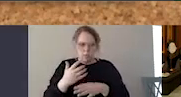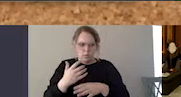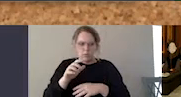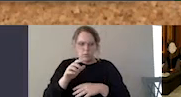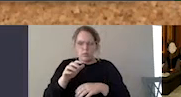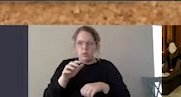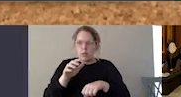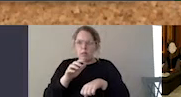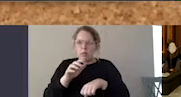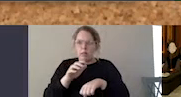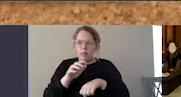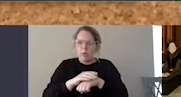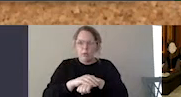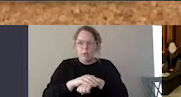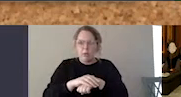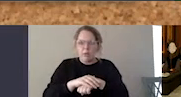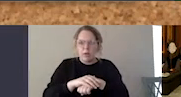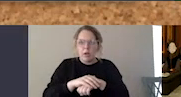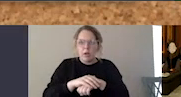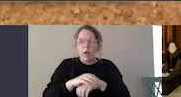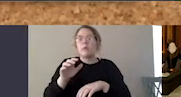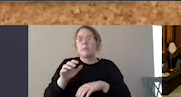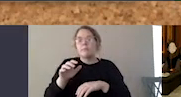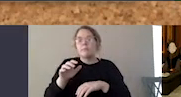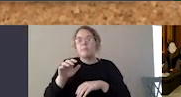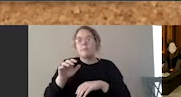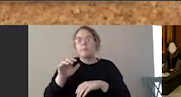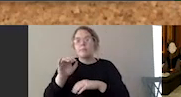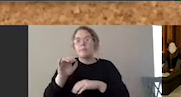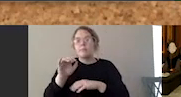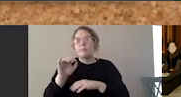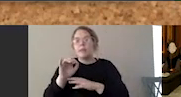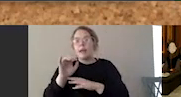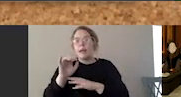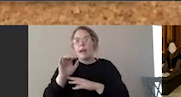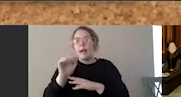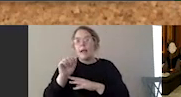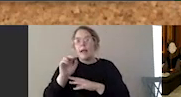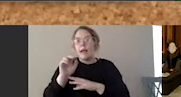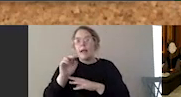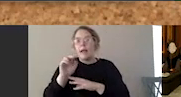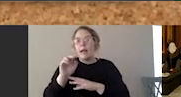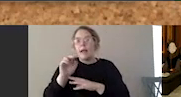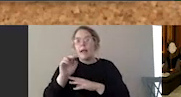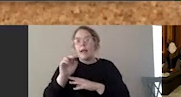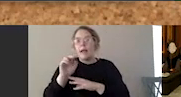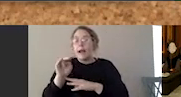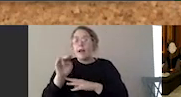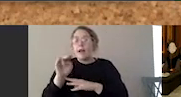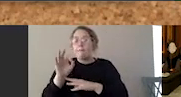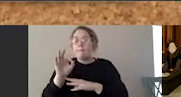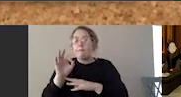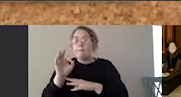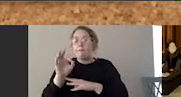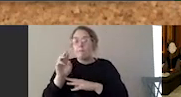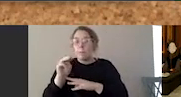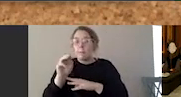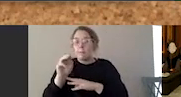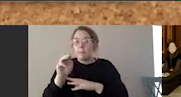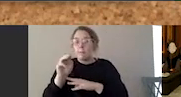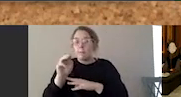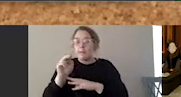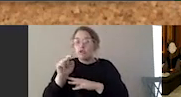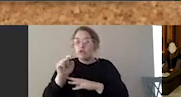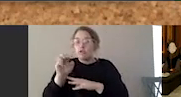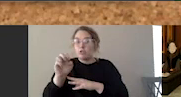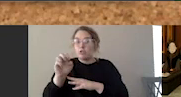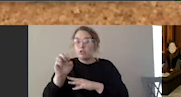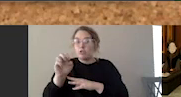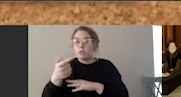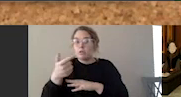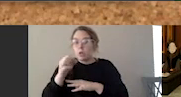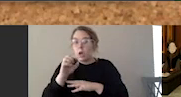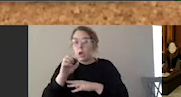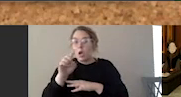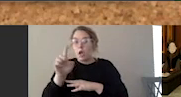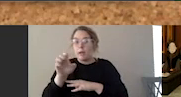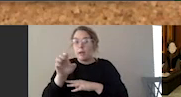goddess avatar. Information goddess, right? So an information